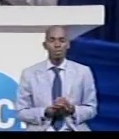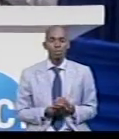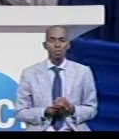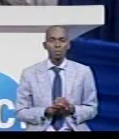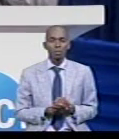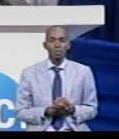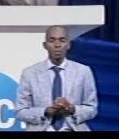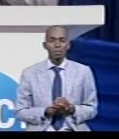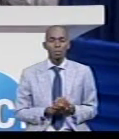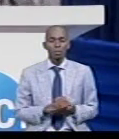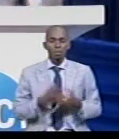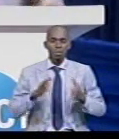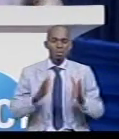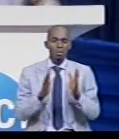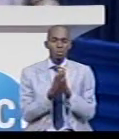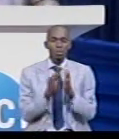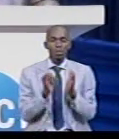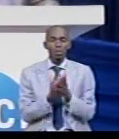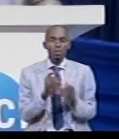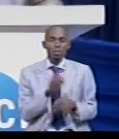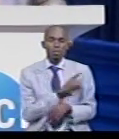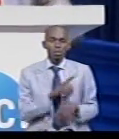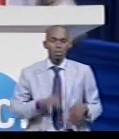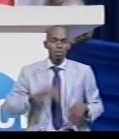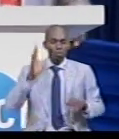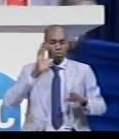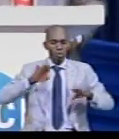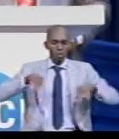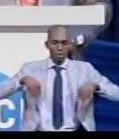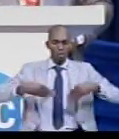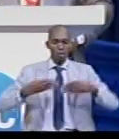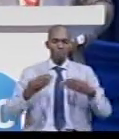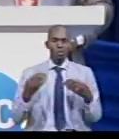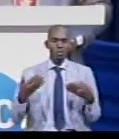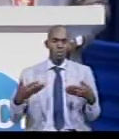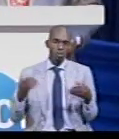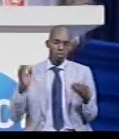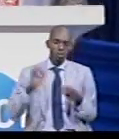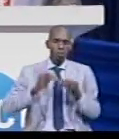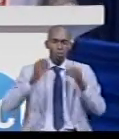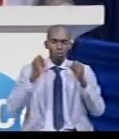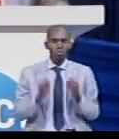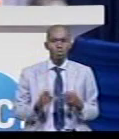Let's pray that the Lord will renew the strength of our Father in the Lord.